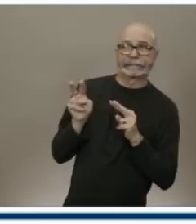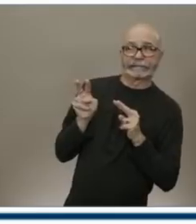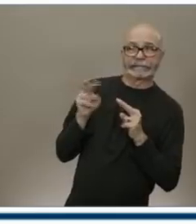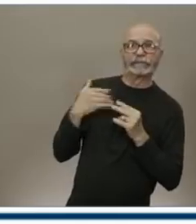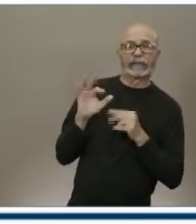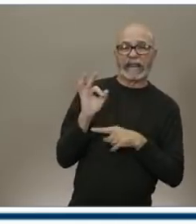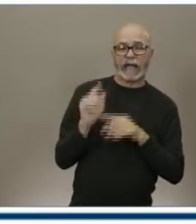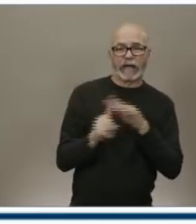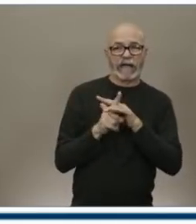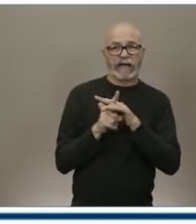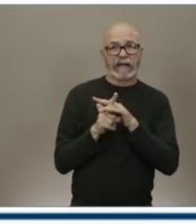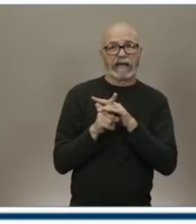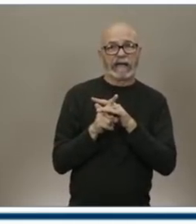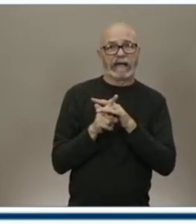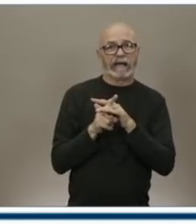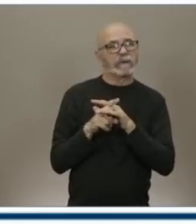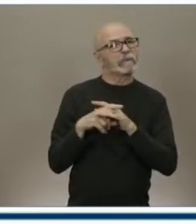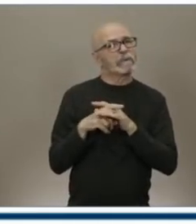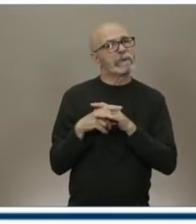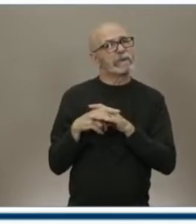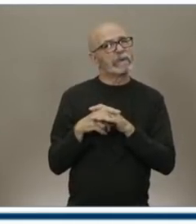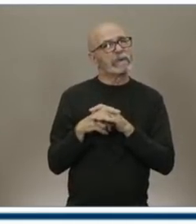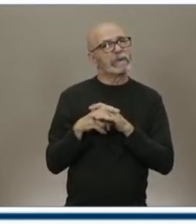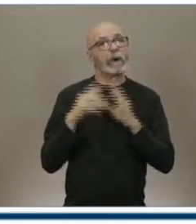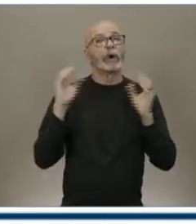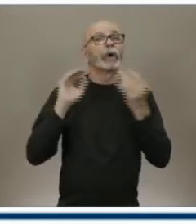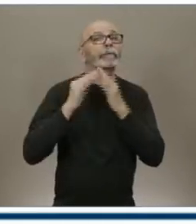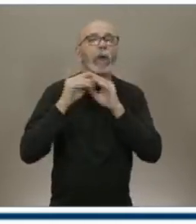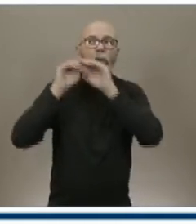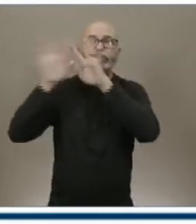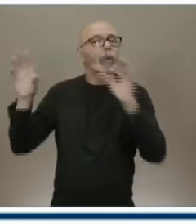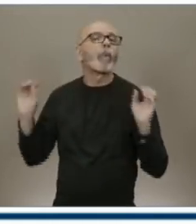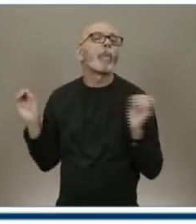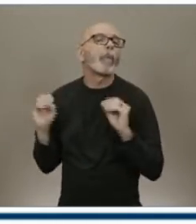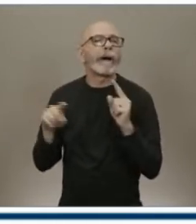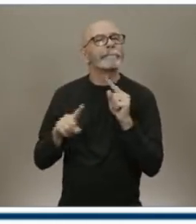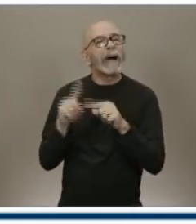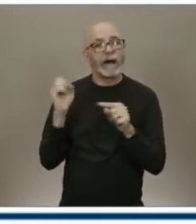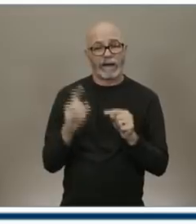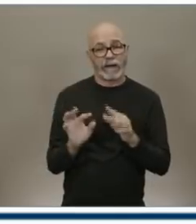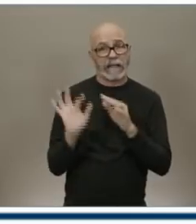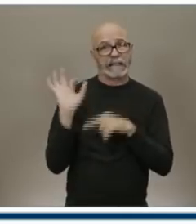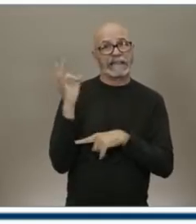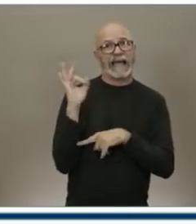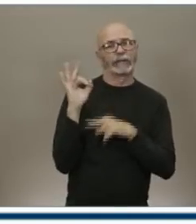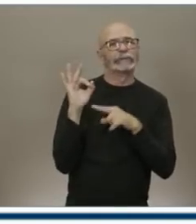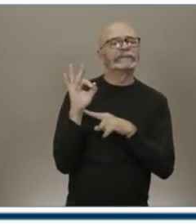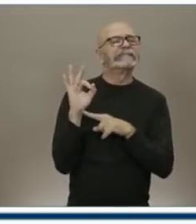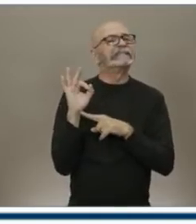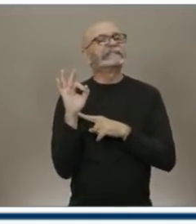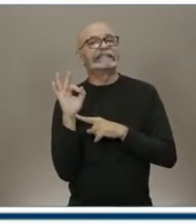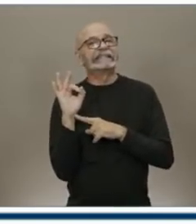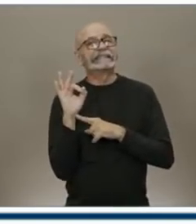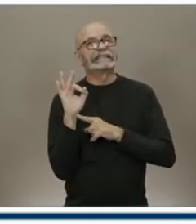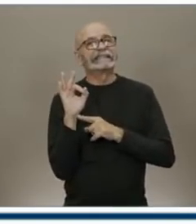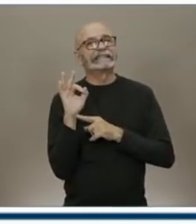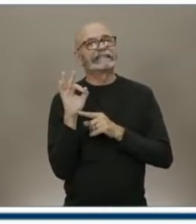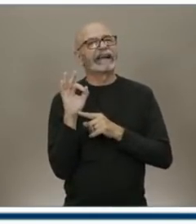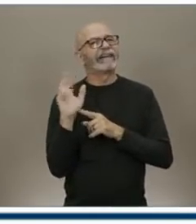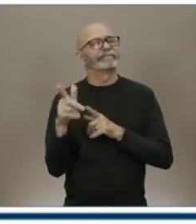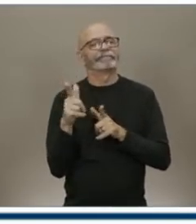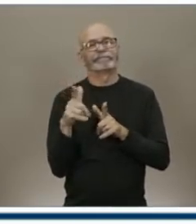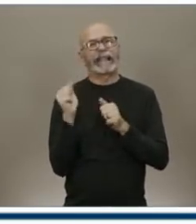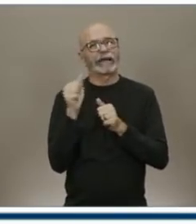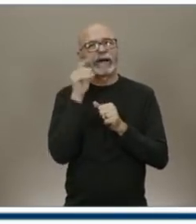point, but it is yet another indication that COVID moves quickly and it can be hard to stop. And so we have to watch